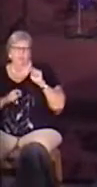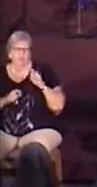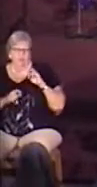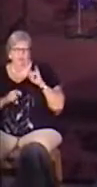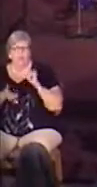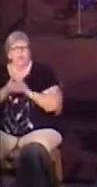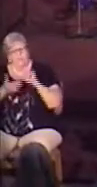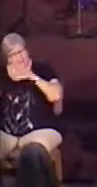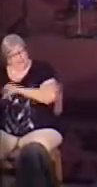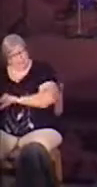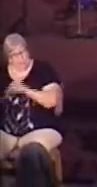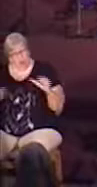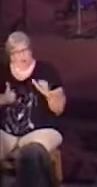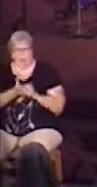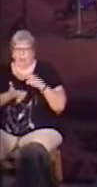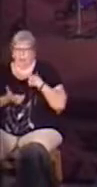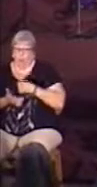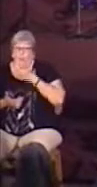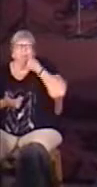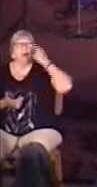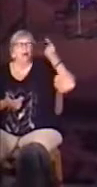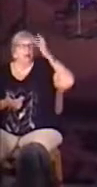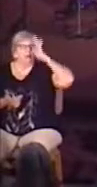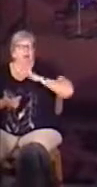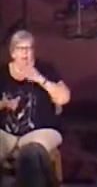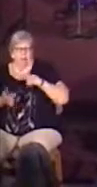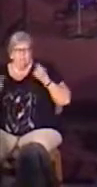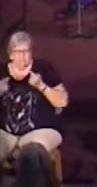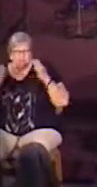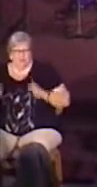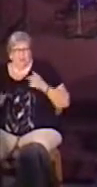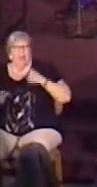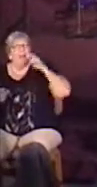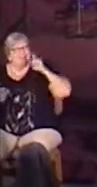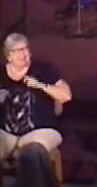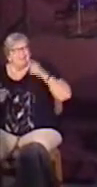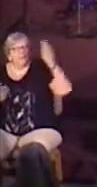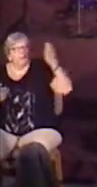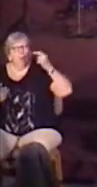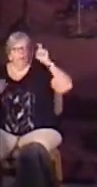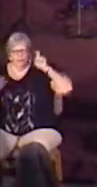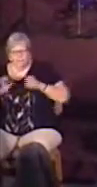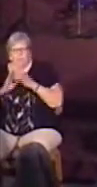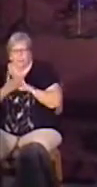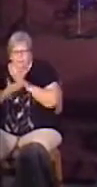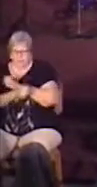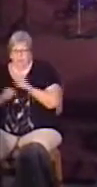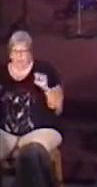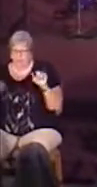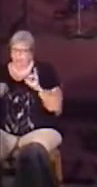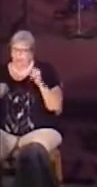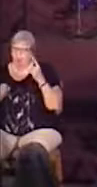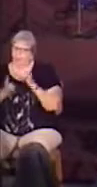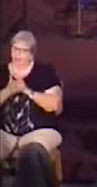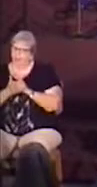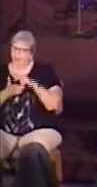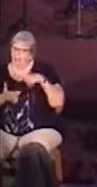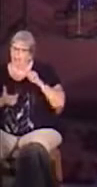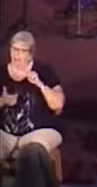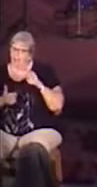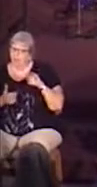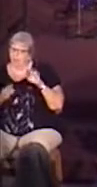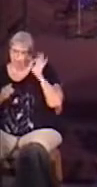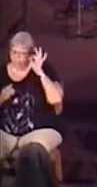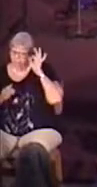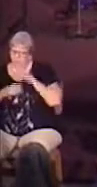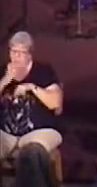tell God, God, I am a sinner and I need you. I need to be saved. It's the same baptism that Peter preached about. I shared with you Acts